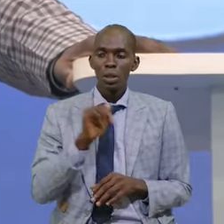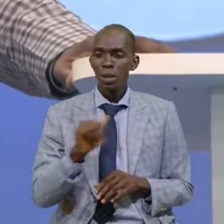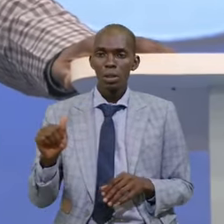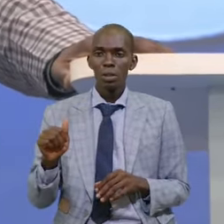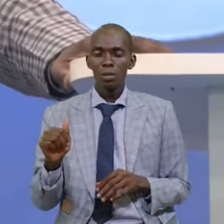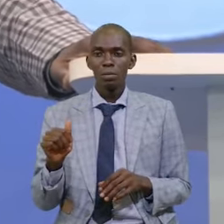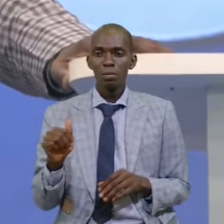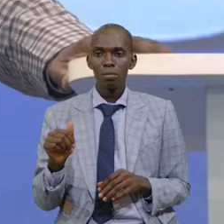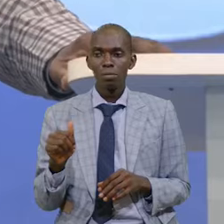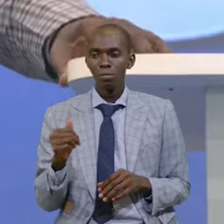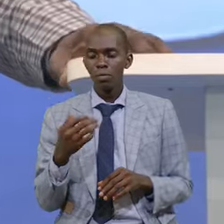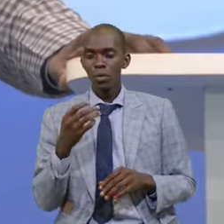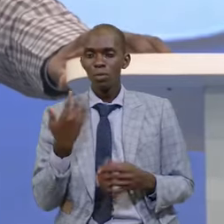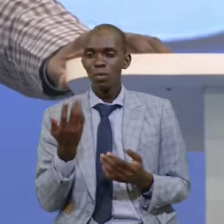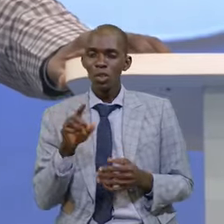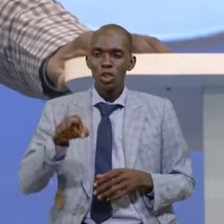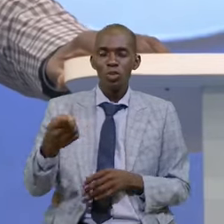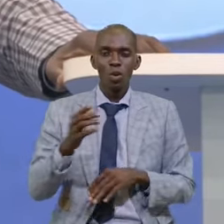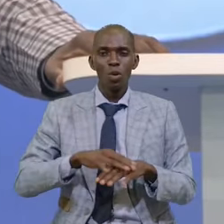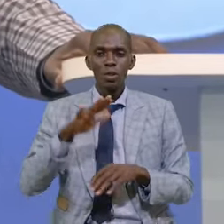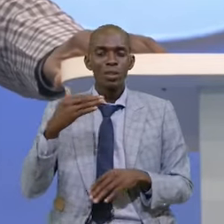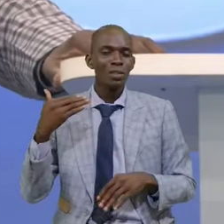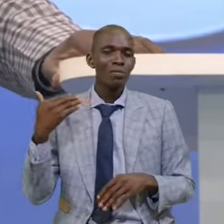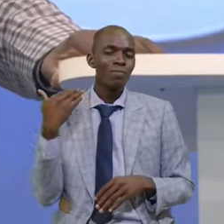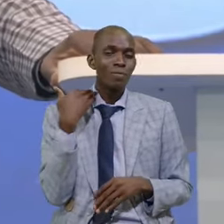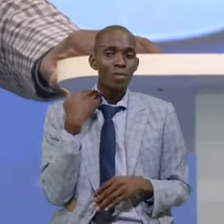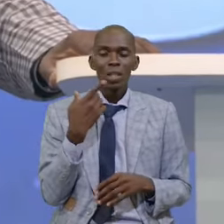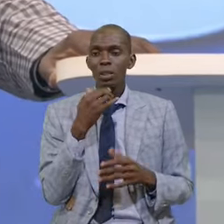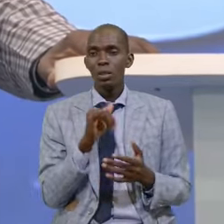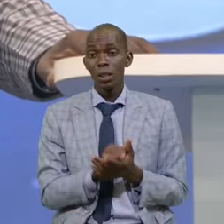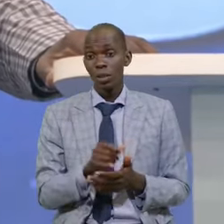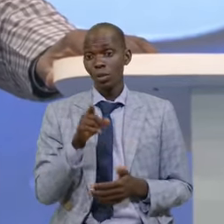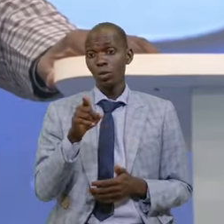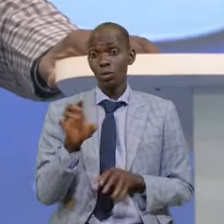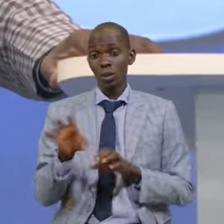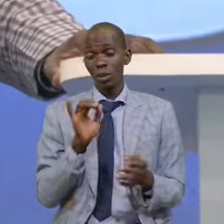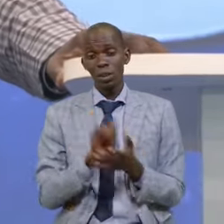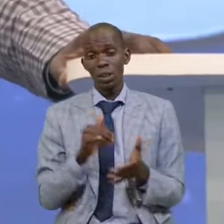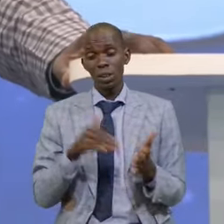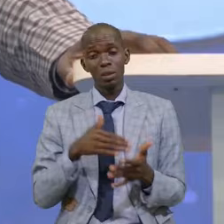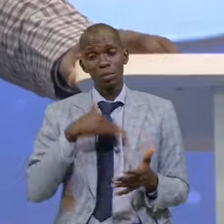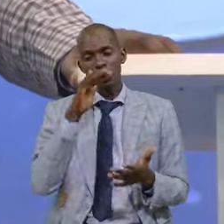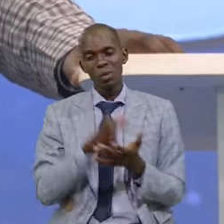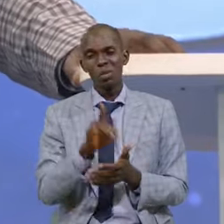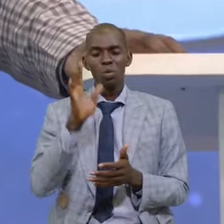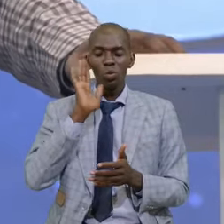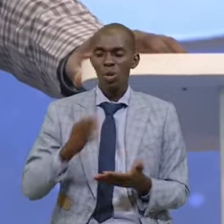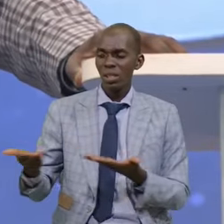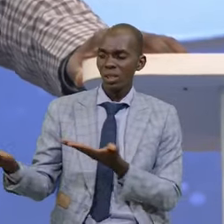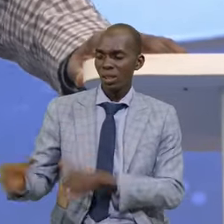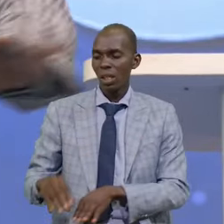heard you did that. You will languish in that prison and die a